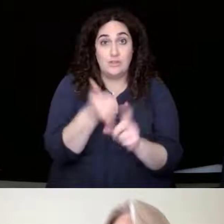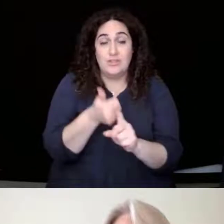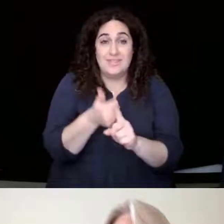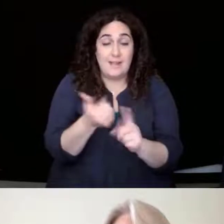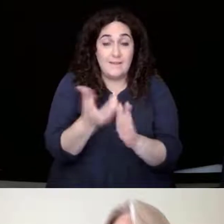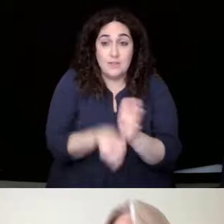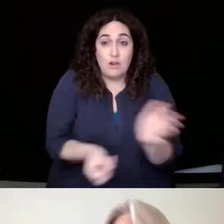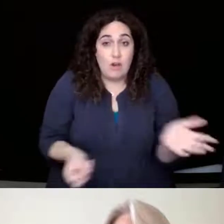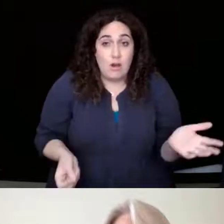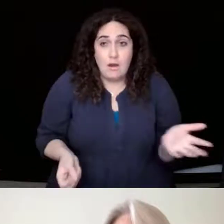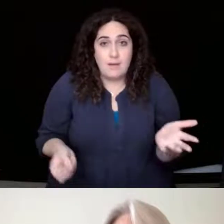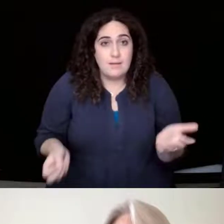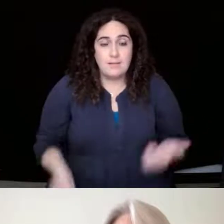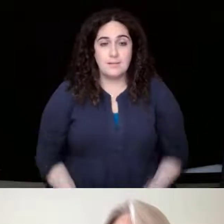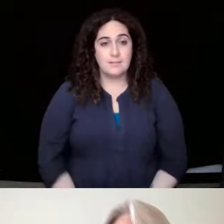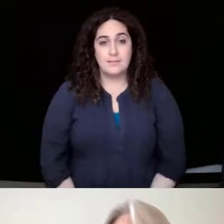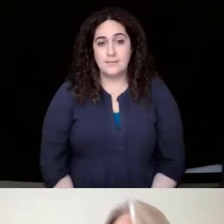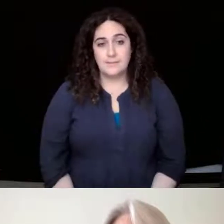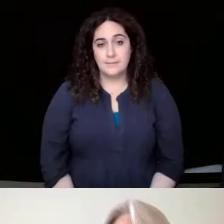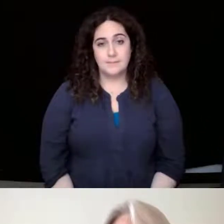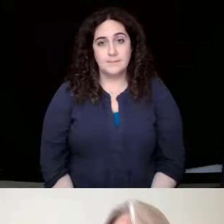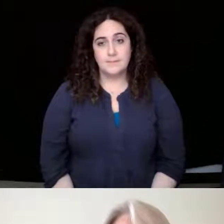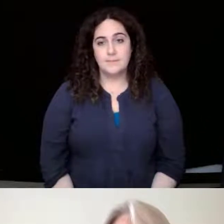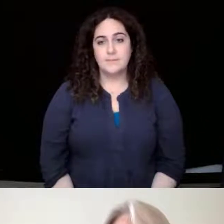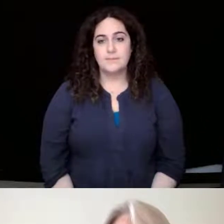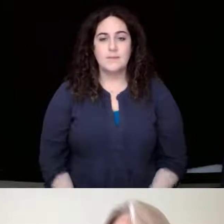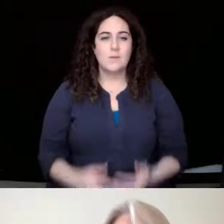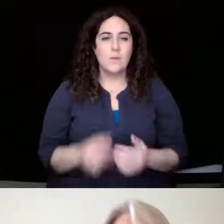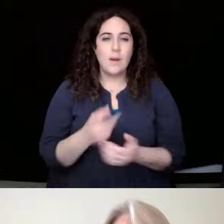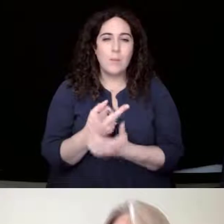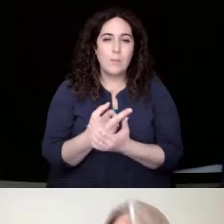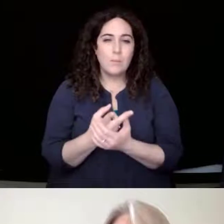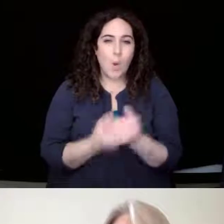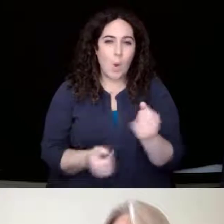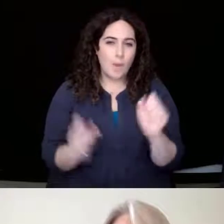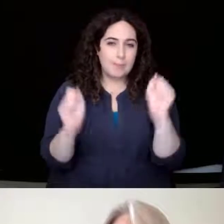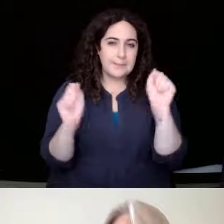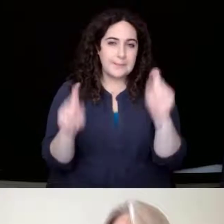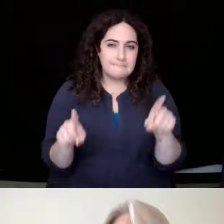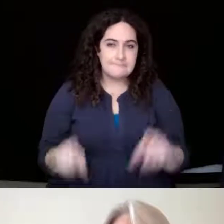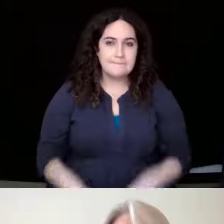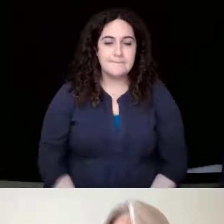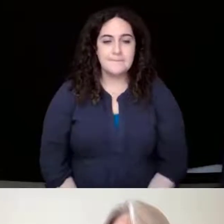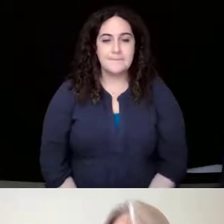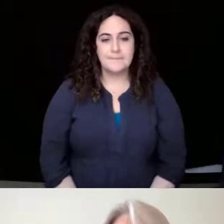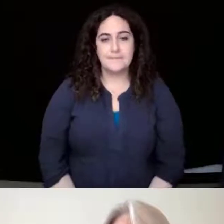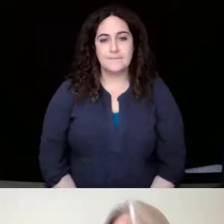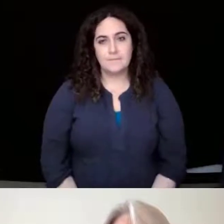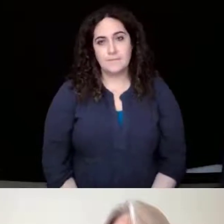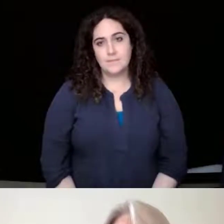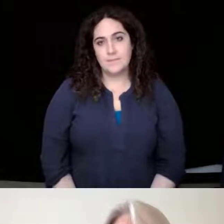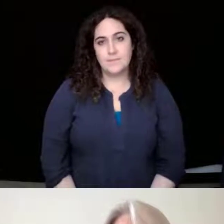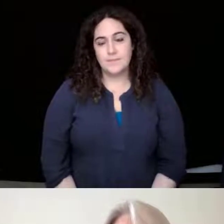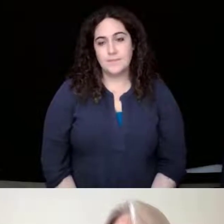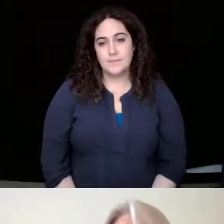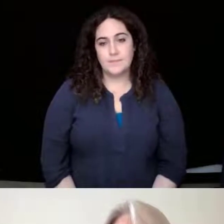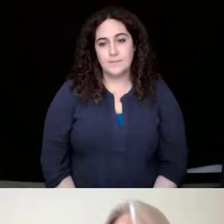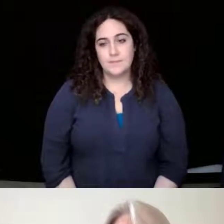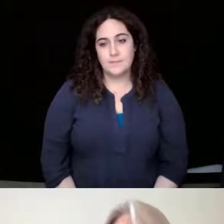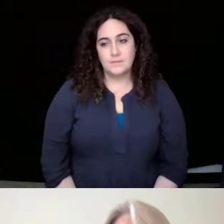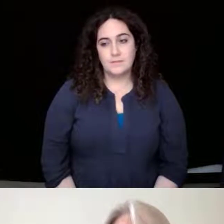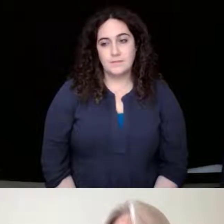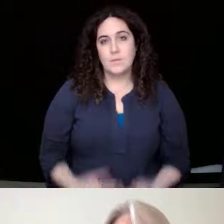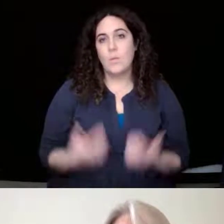of the questions I'm going to just throw out to both of you is what advice related to accessibility would you give